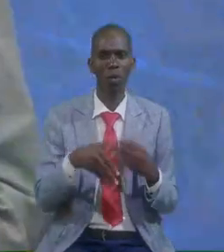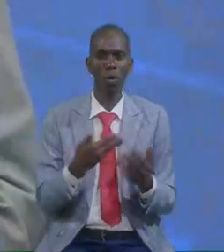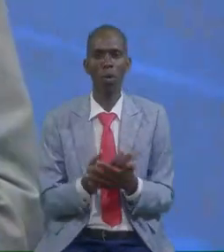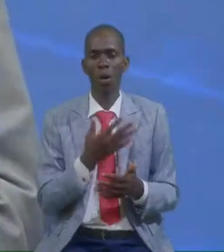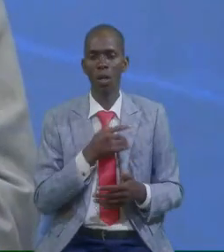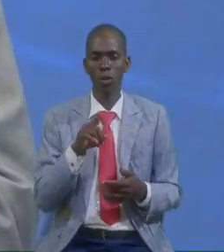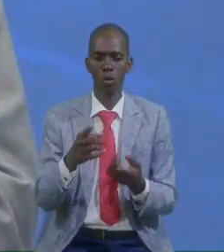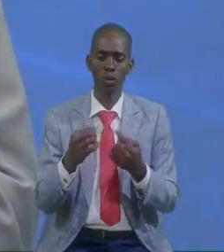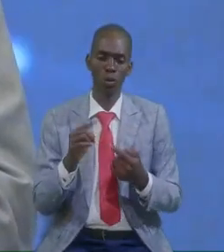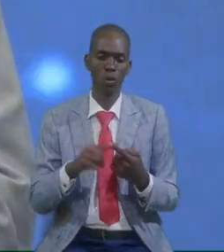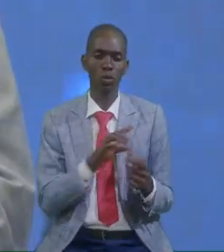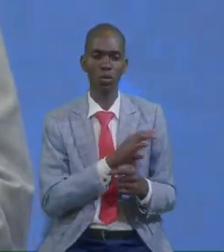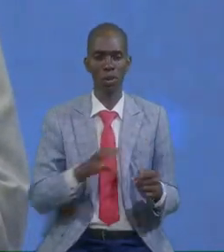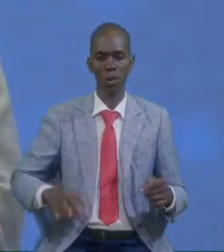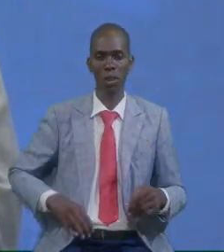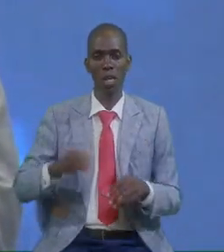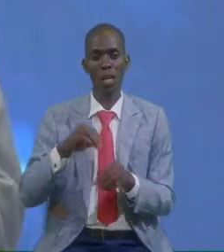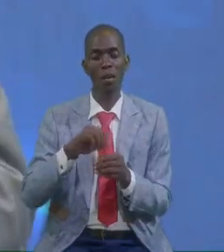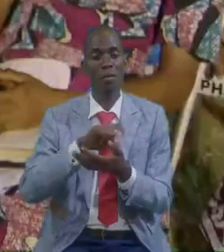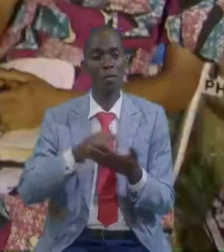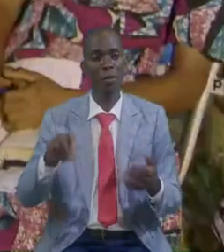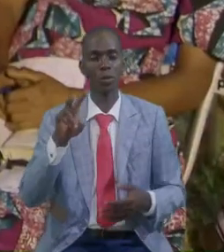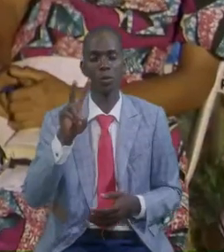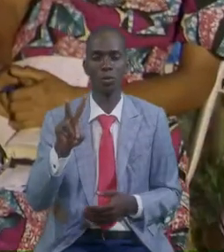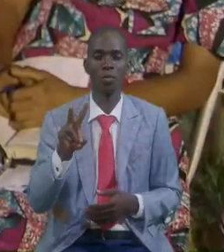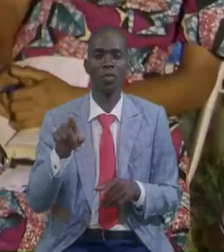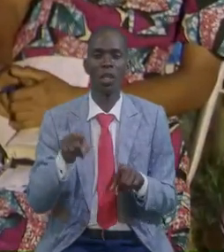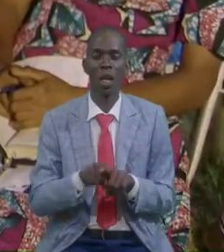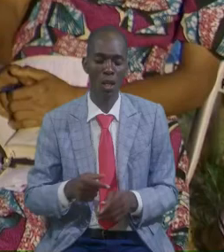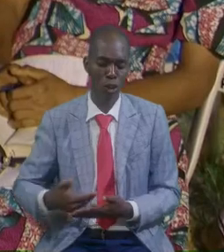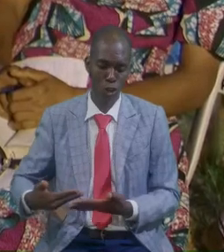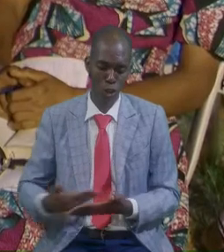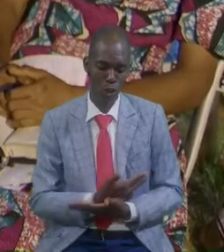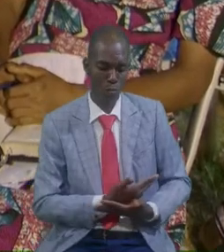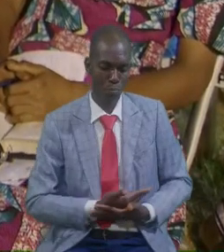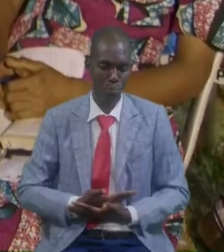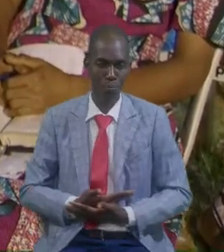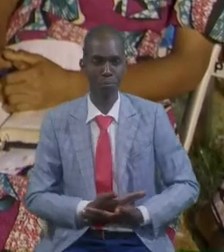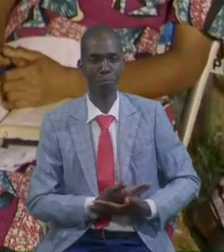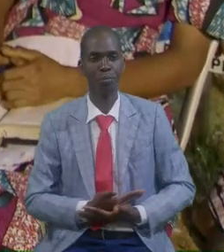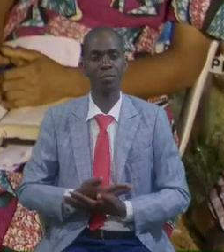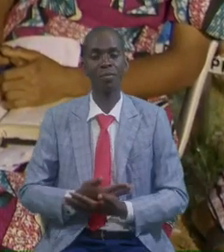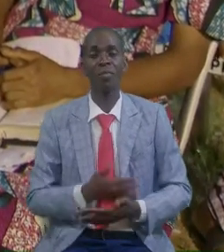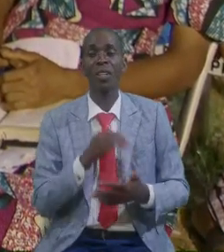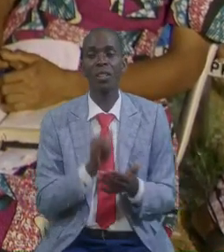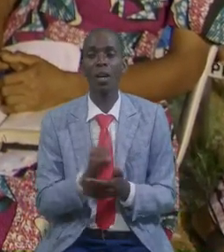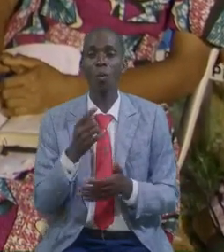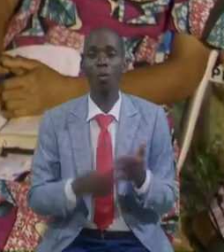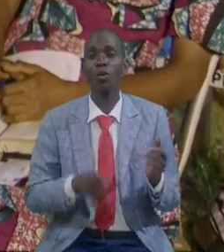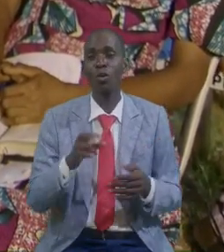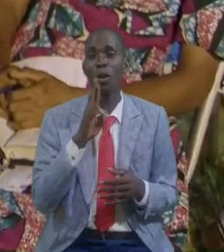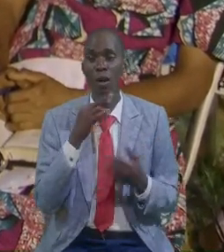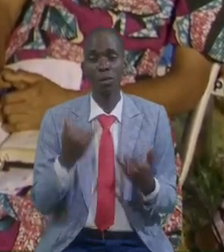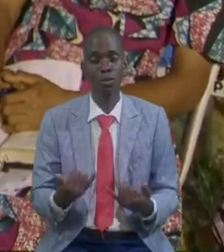Christ. In verse 2 it says, as newborn babes. That's what you are tonight. You are